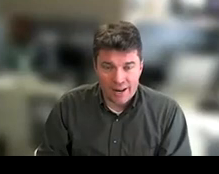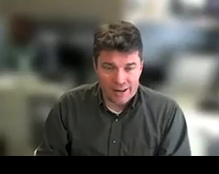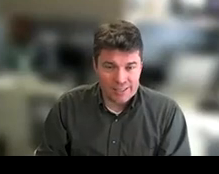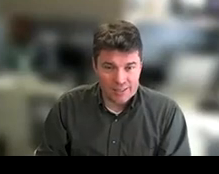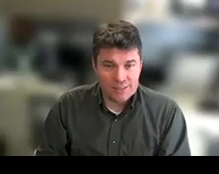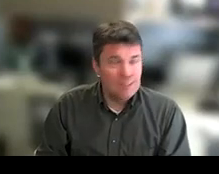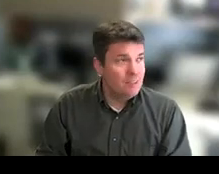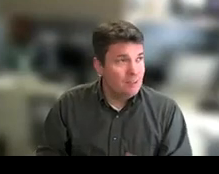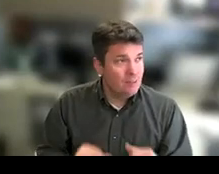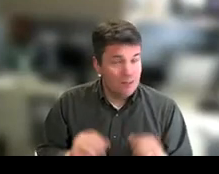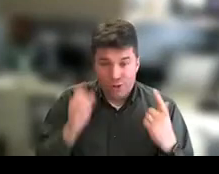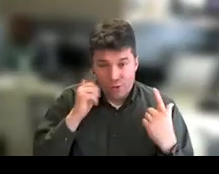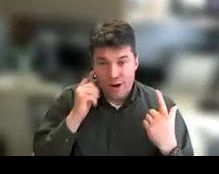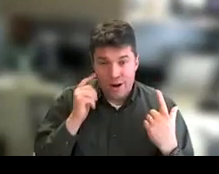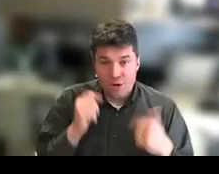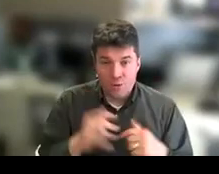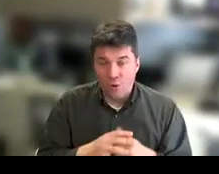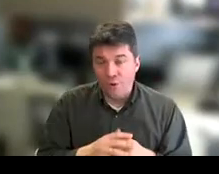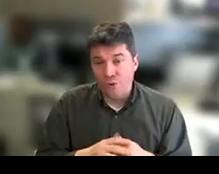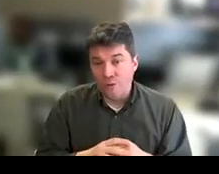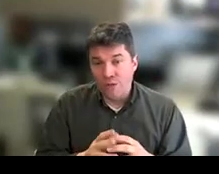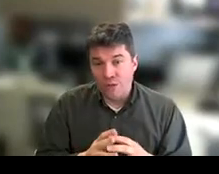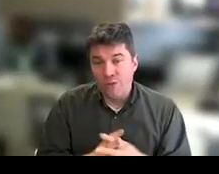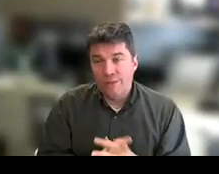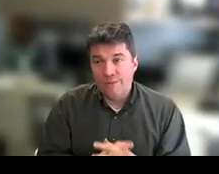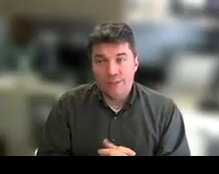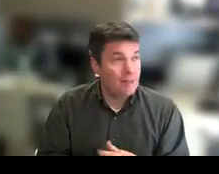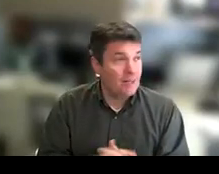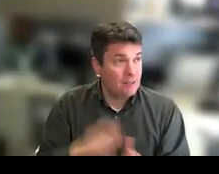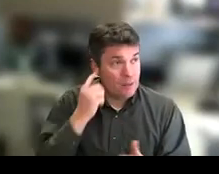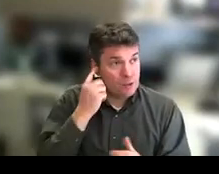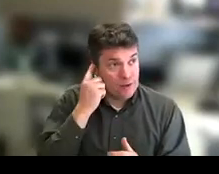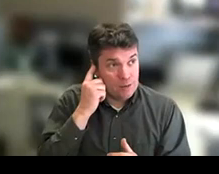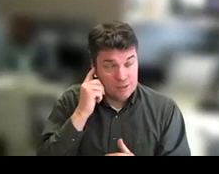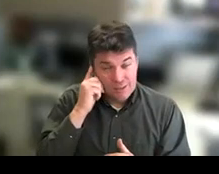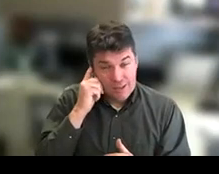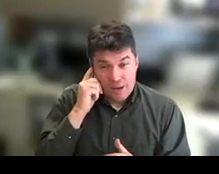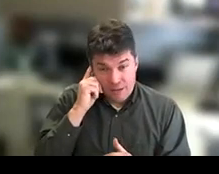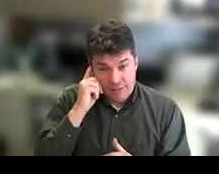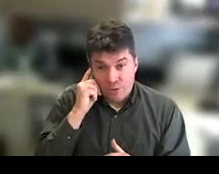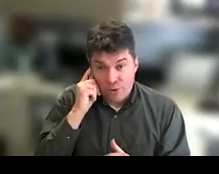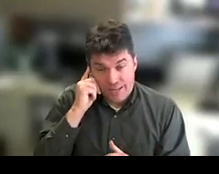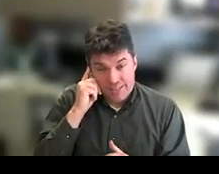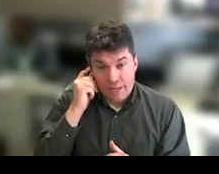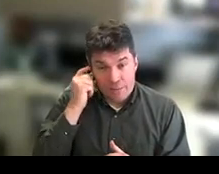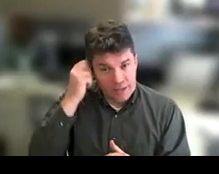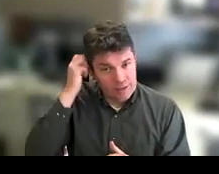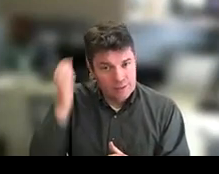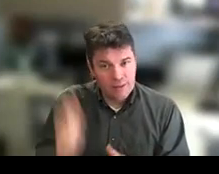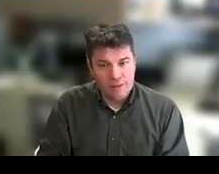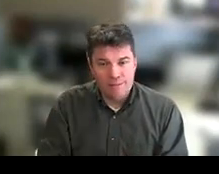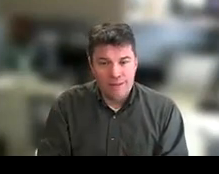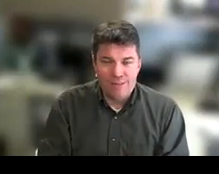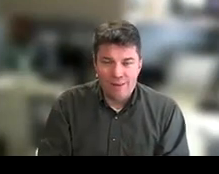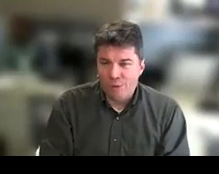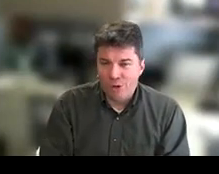person is speaking at a distance, either through a headphone or through Bluetooth. And that's an option available. I believe Android has the same